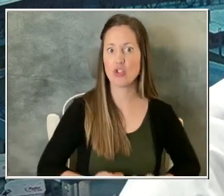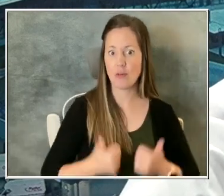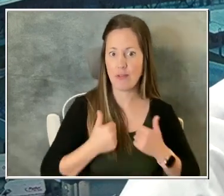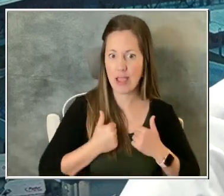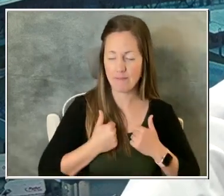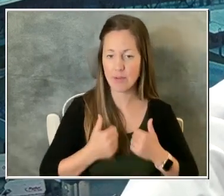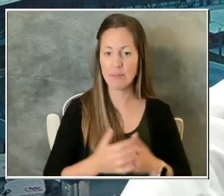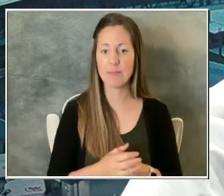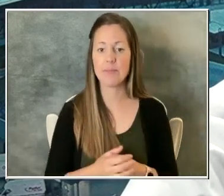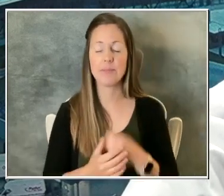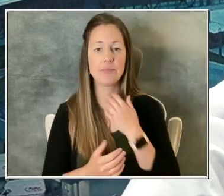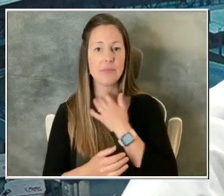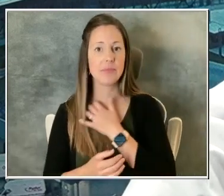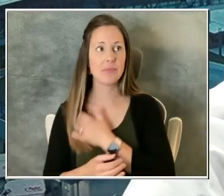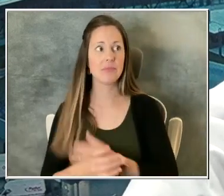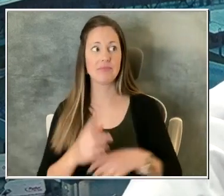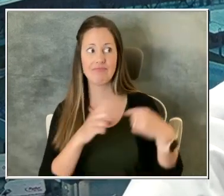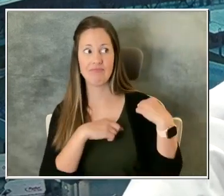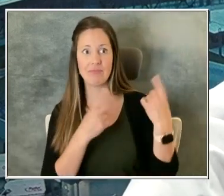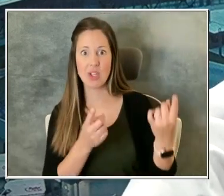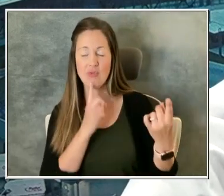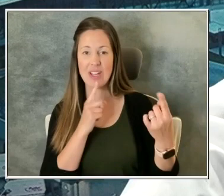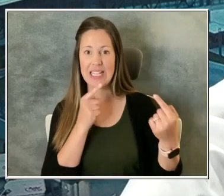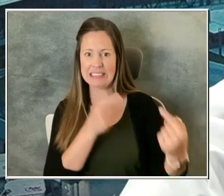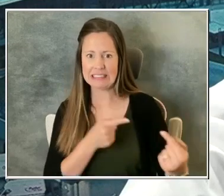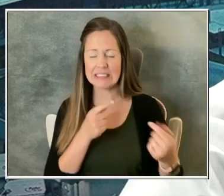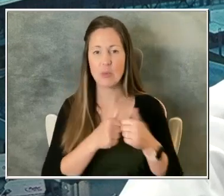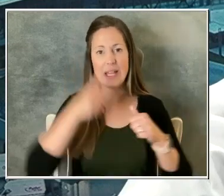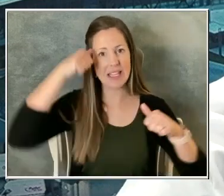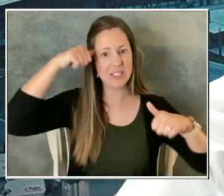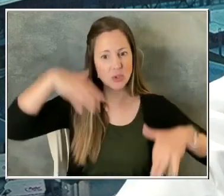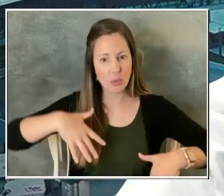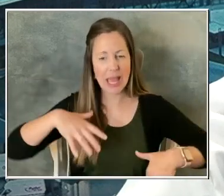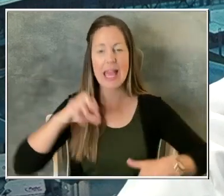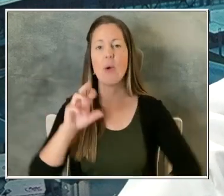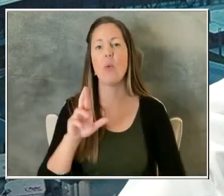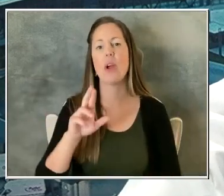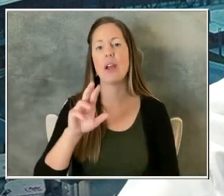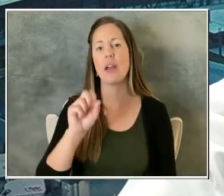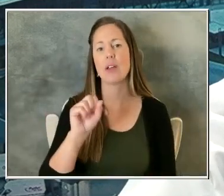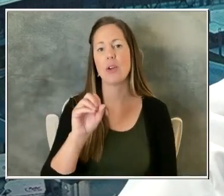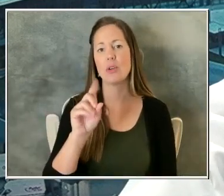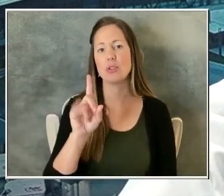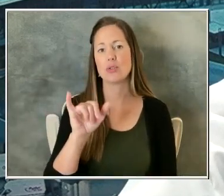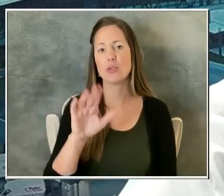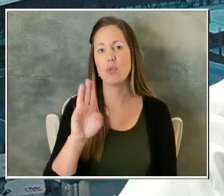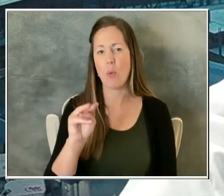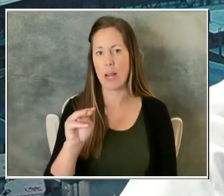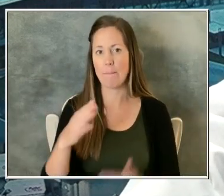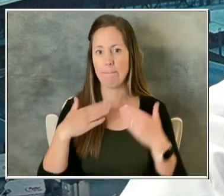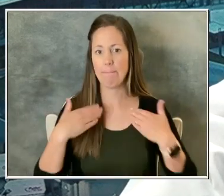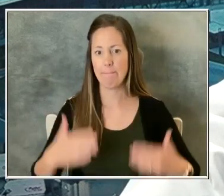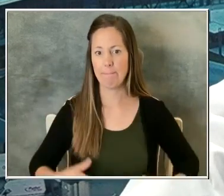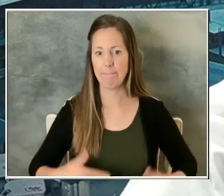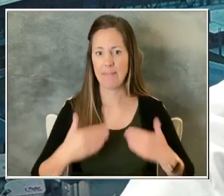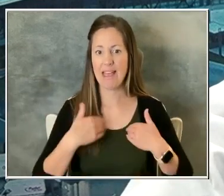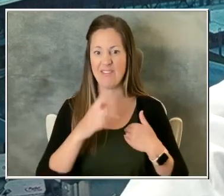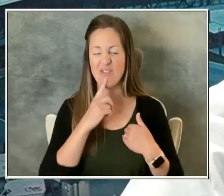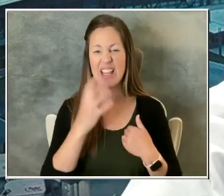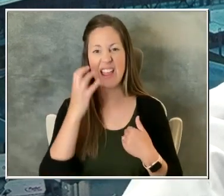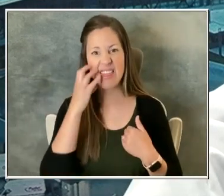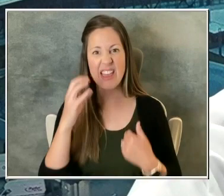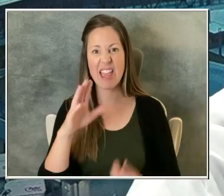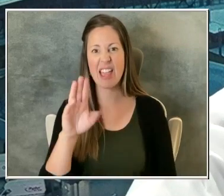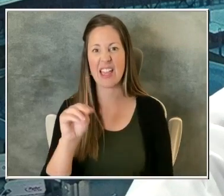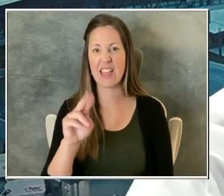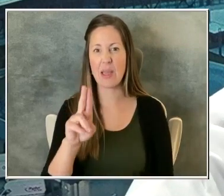Historically, they had a hard time with their sweat or their sodium concentrations, and as a result, they had really thick mucus. And so, when they